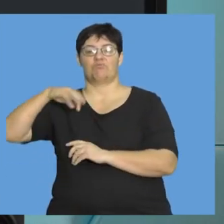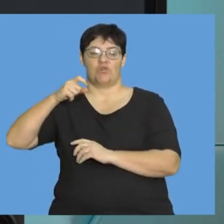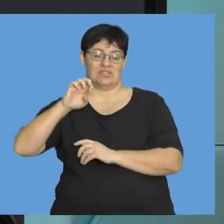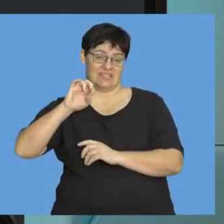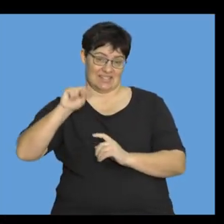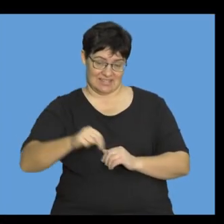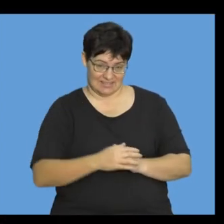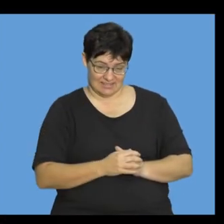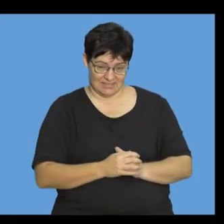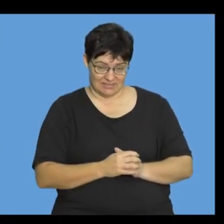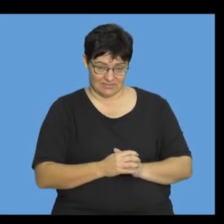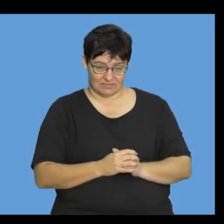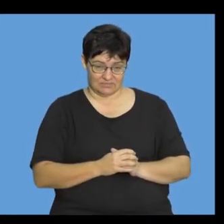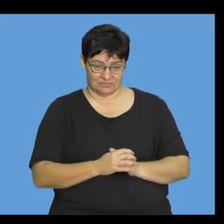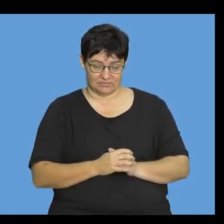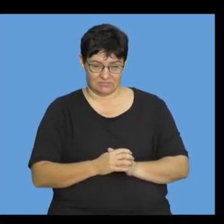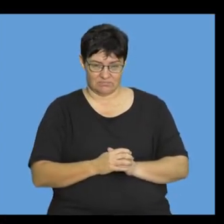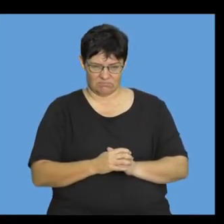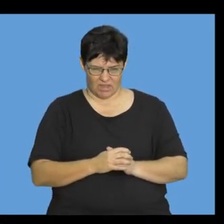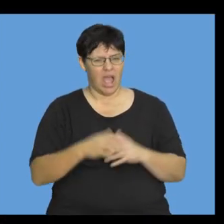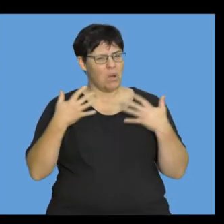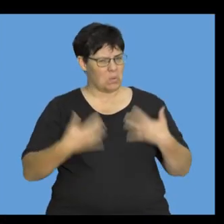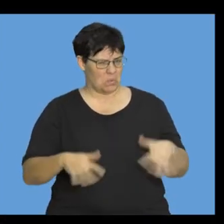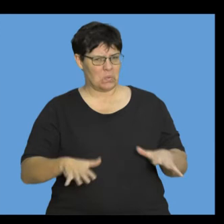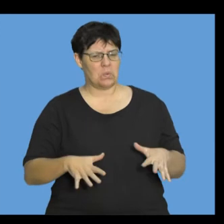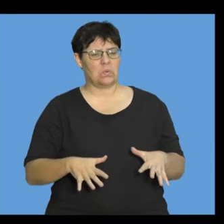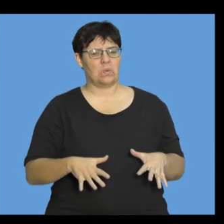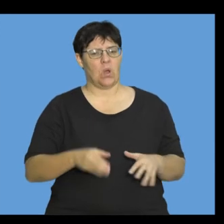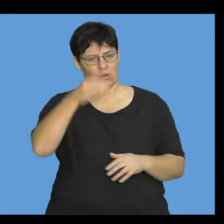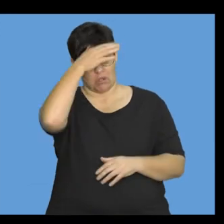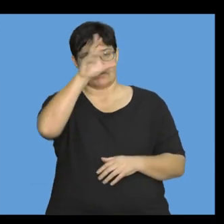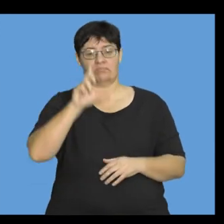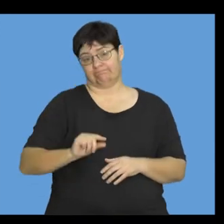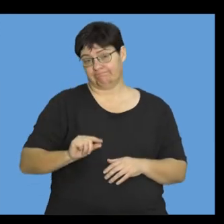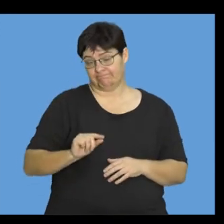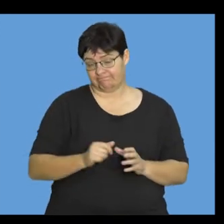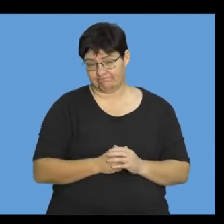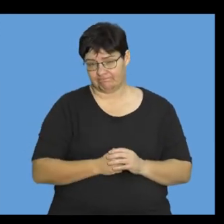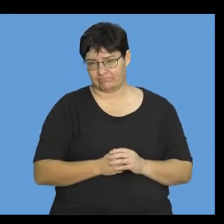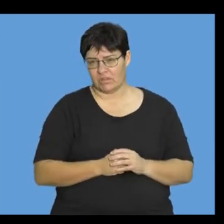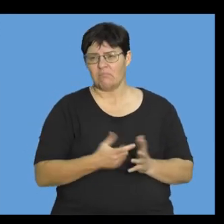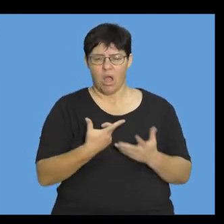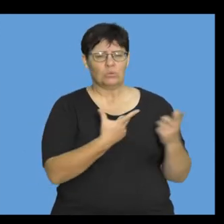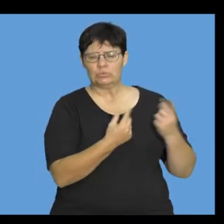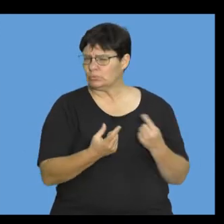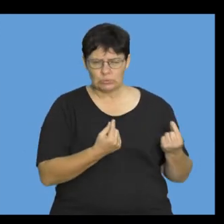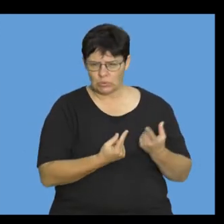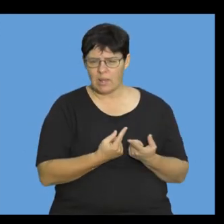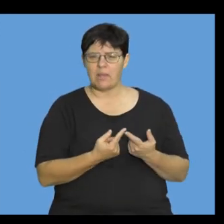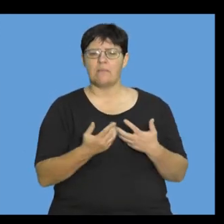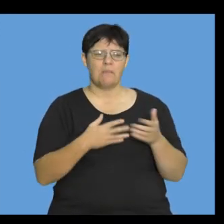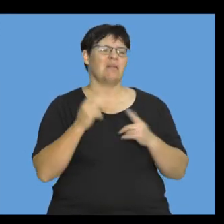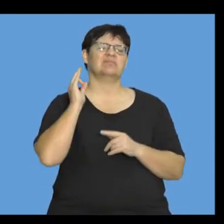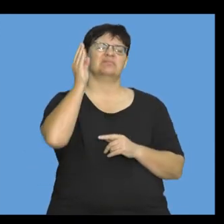protein. Now, guys, this is quite an interesting concept. When you are going to carry on and you're going to do things in maybe